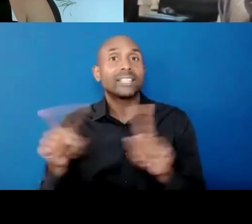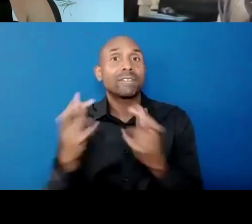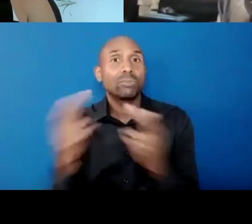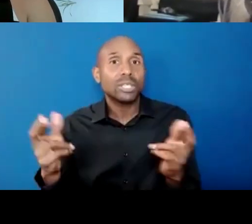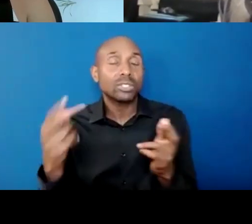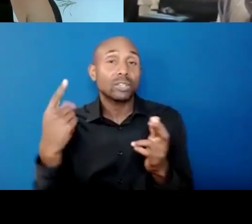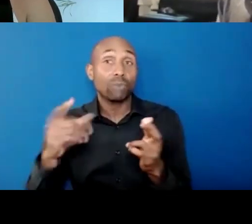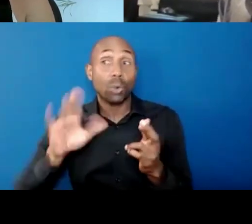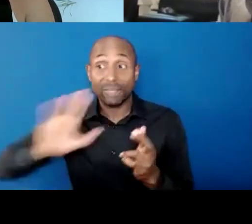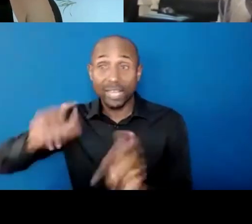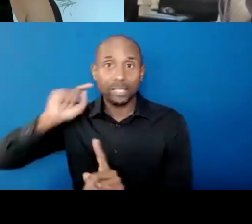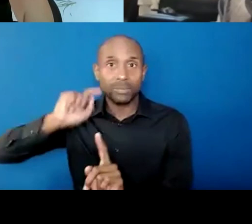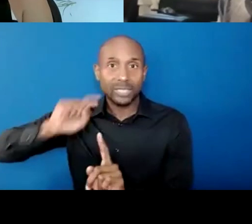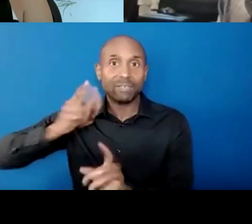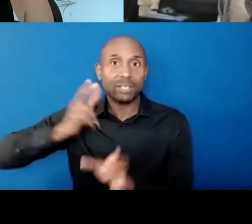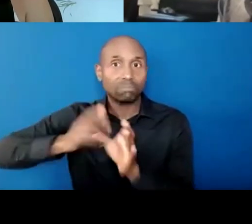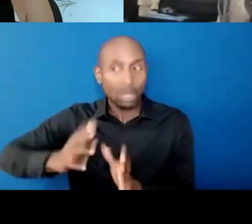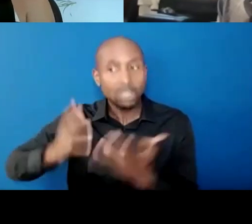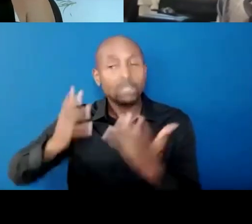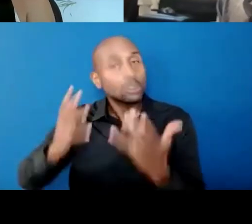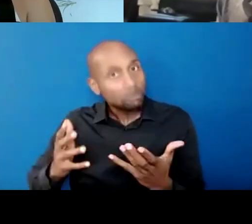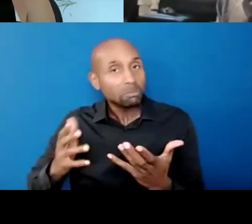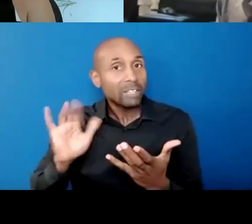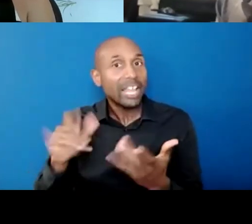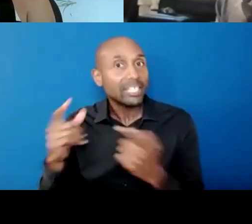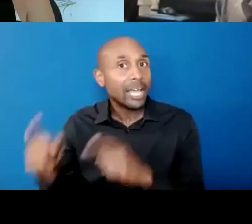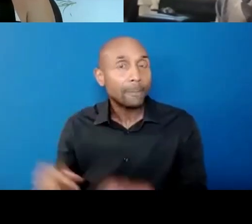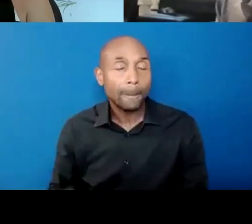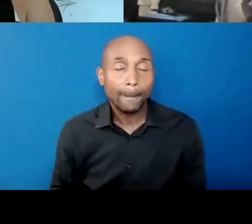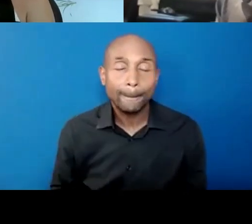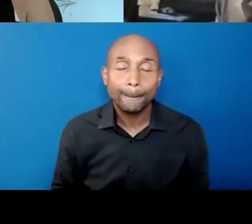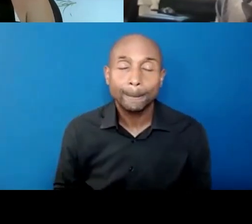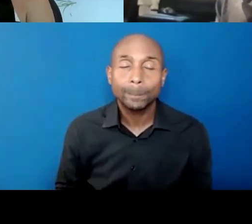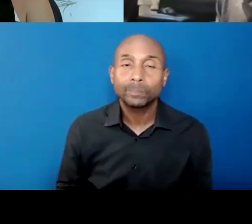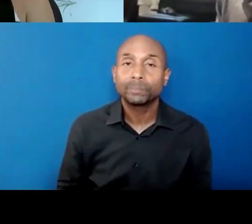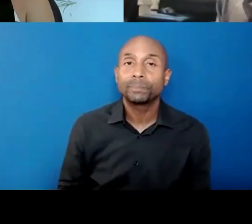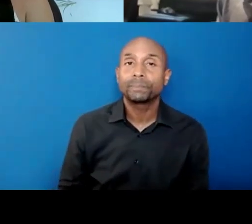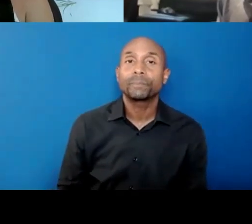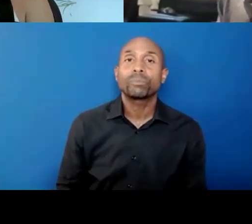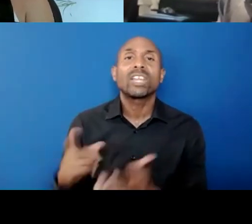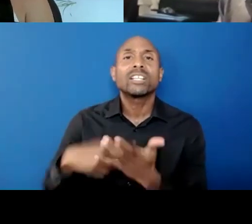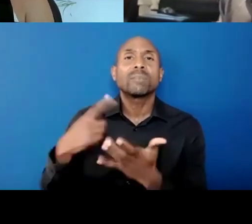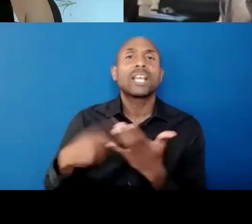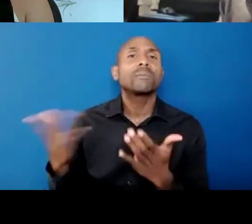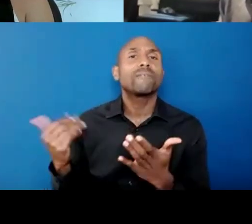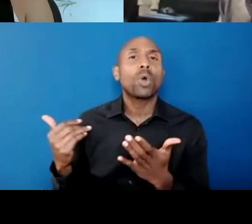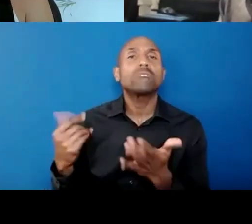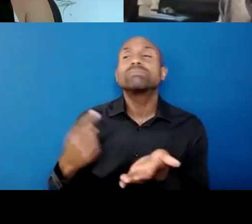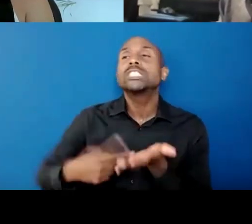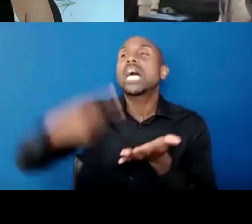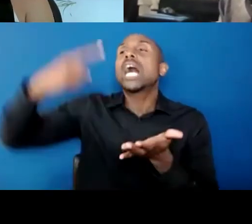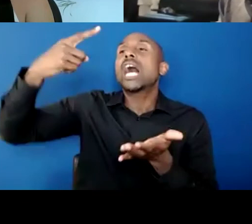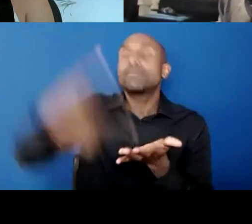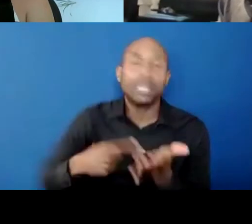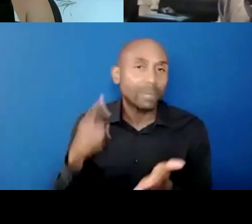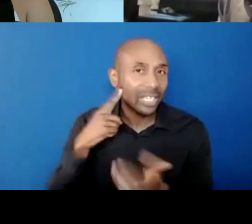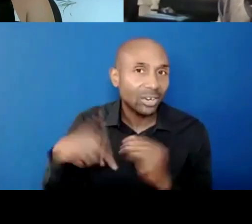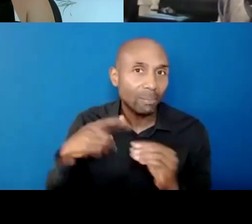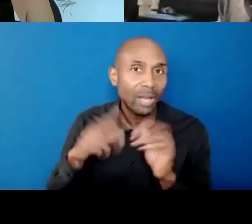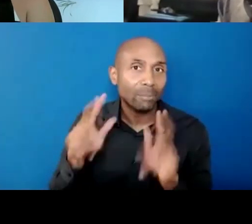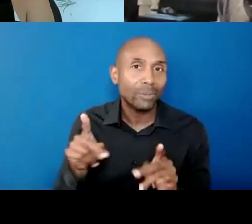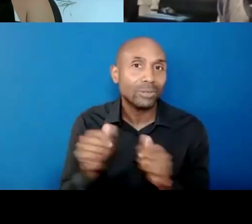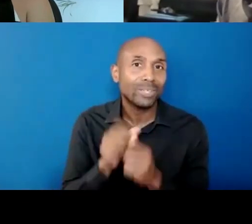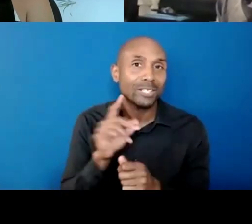a fairly infrequent situation where I would hear about a grantee with a disability who's going on a State Department exchange program. Now it